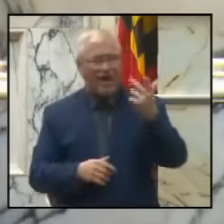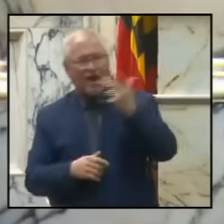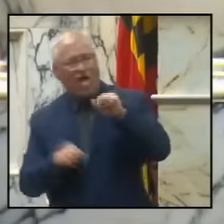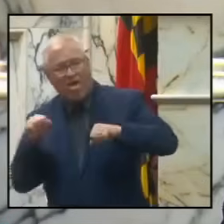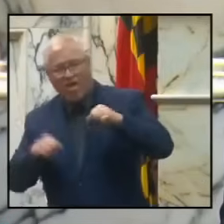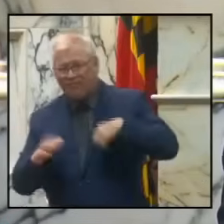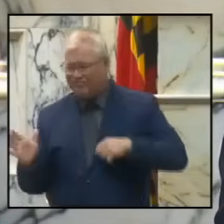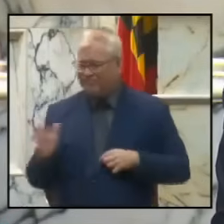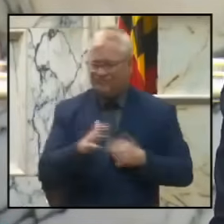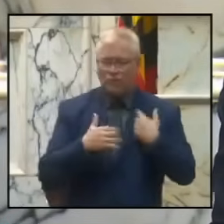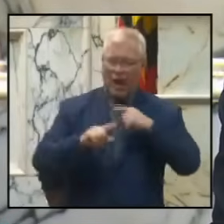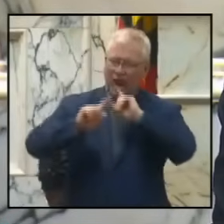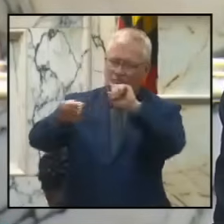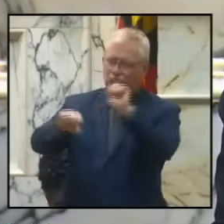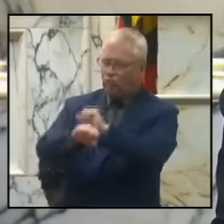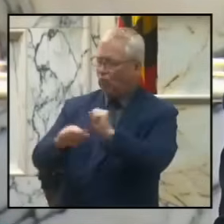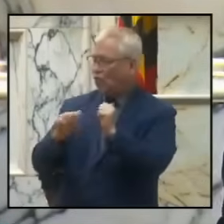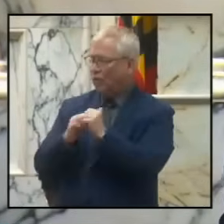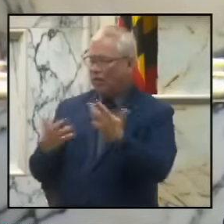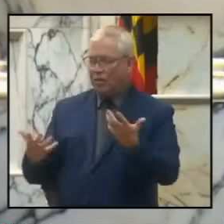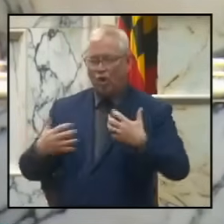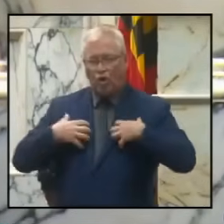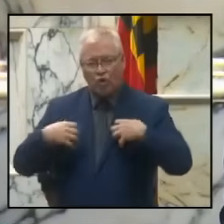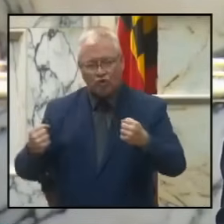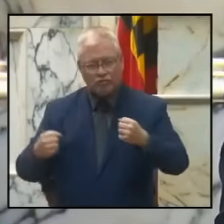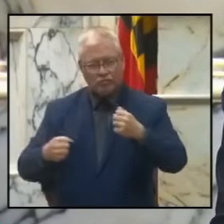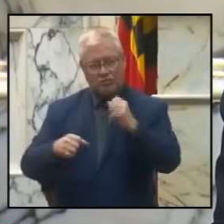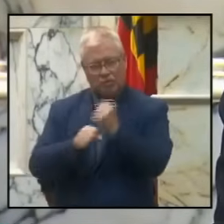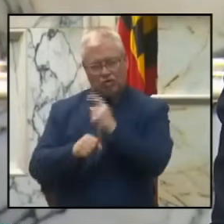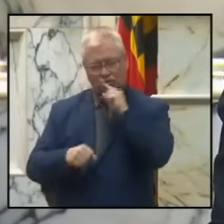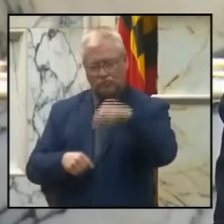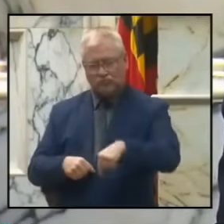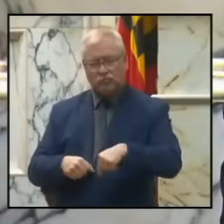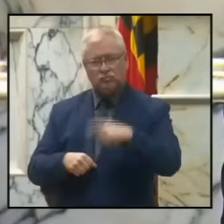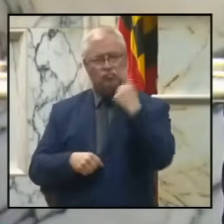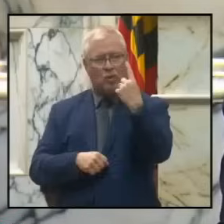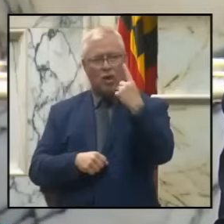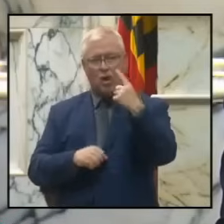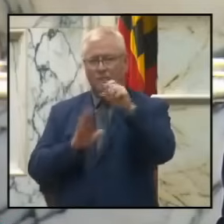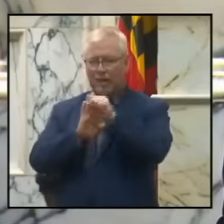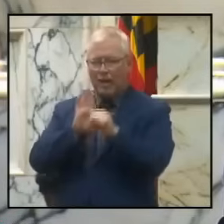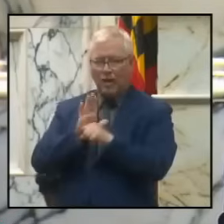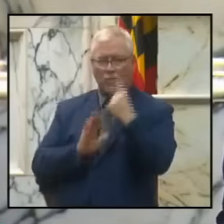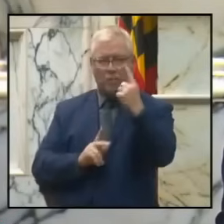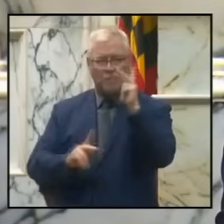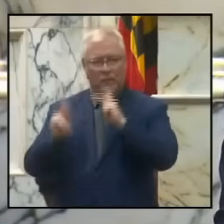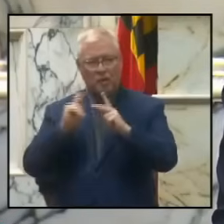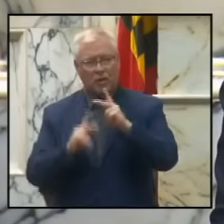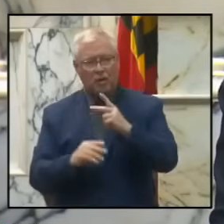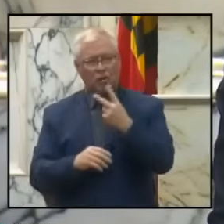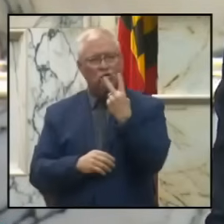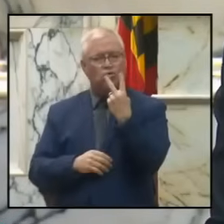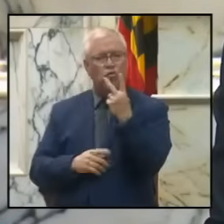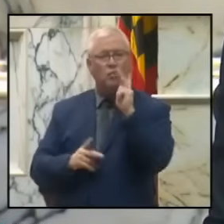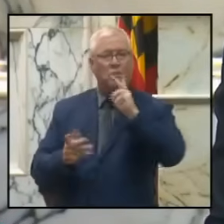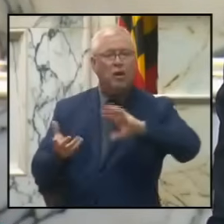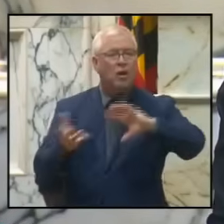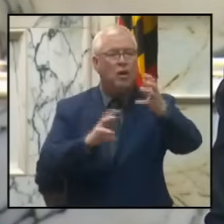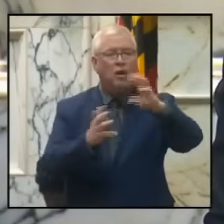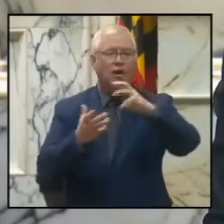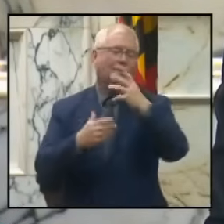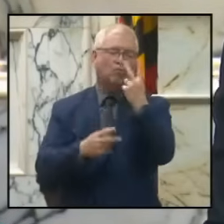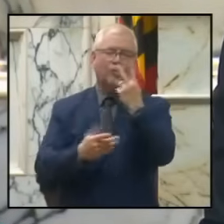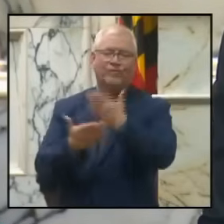Let's rally together as one state and as one people, and let's weather these 2 storms as we always have and as we always